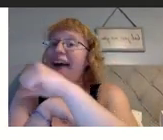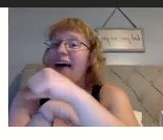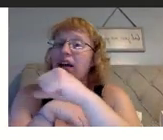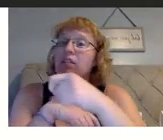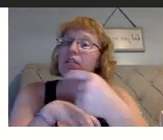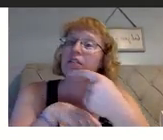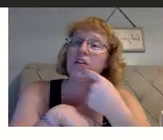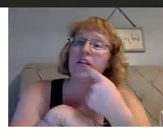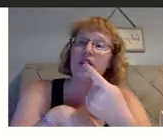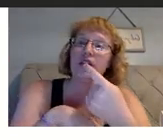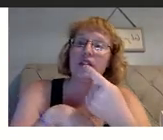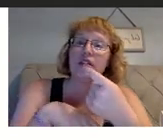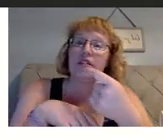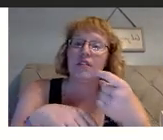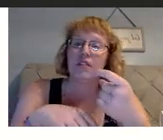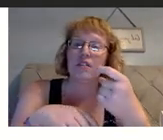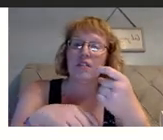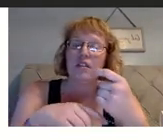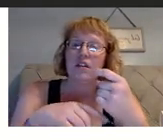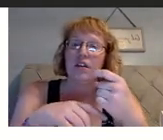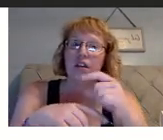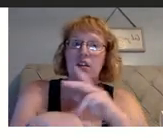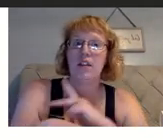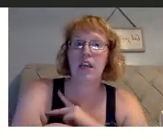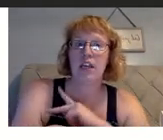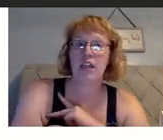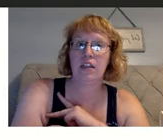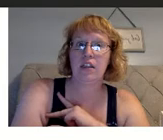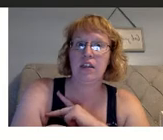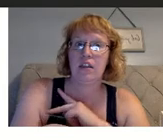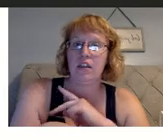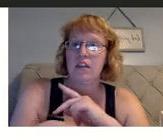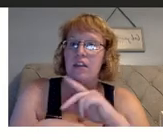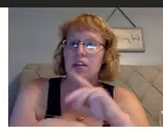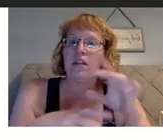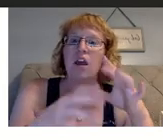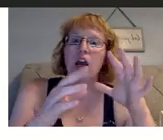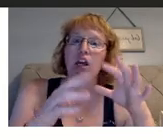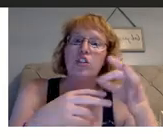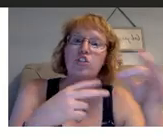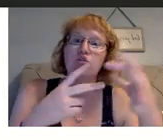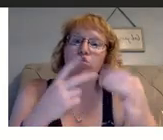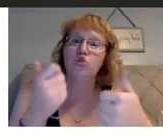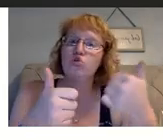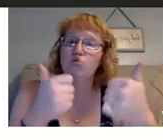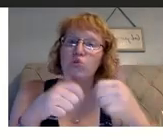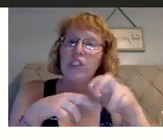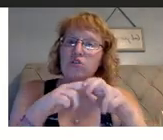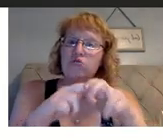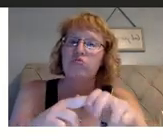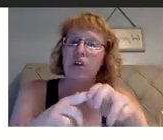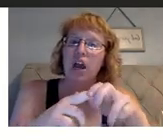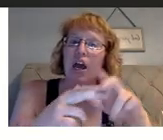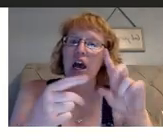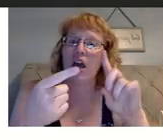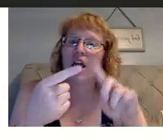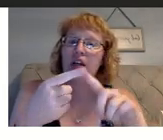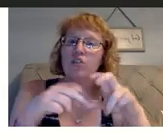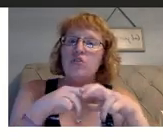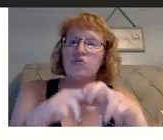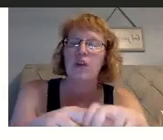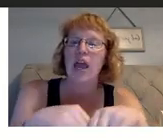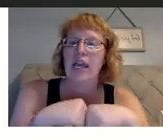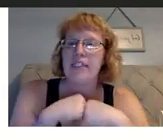say the Kinders are choosing which rides to ride.